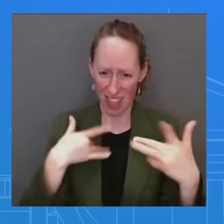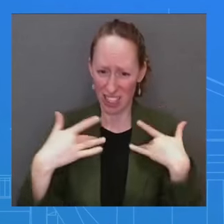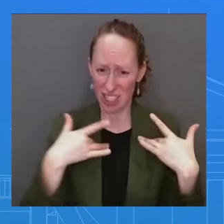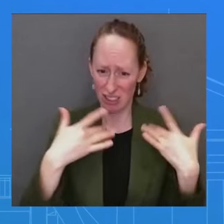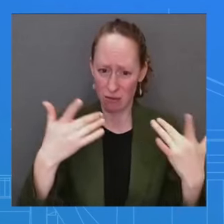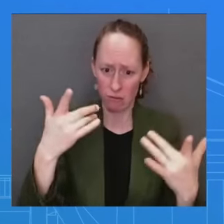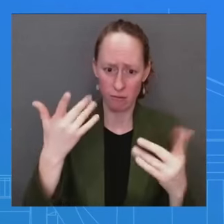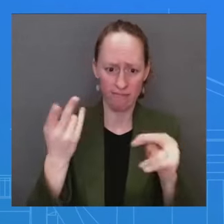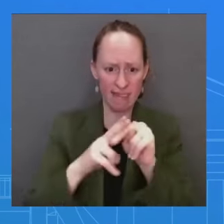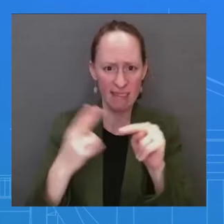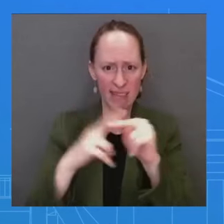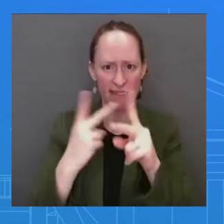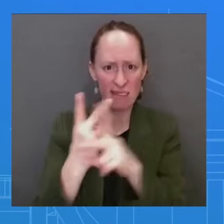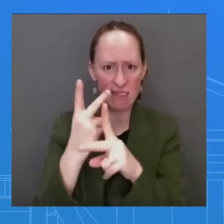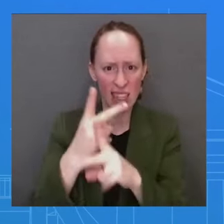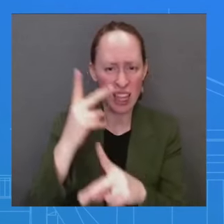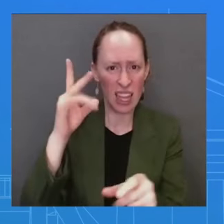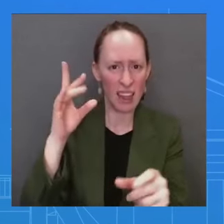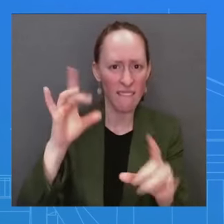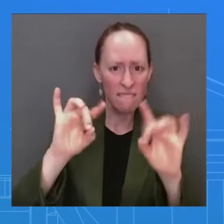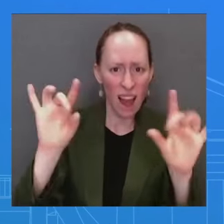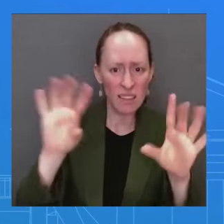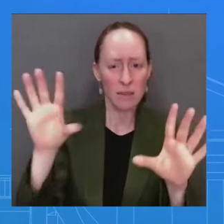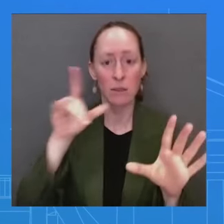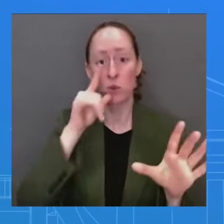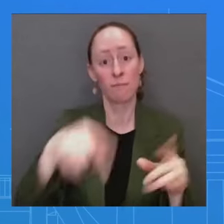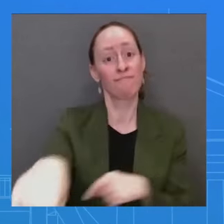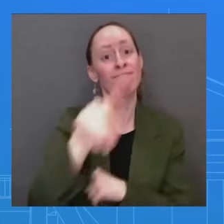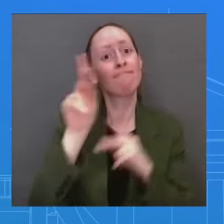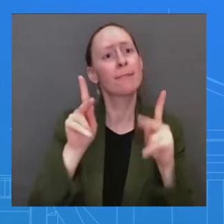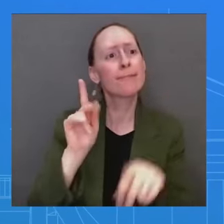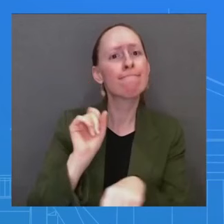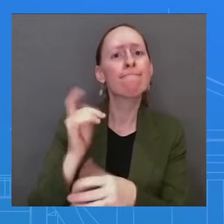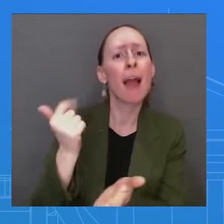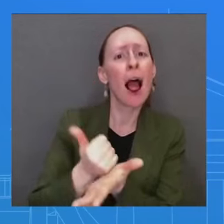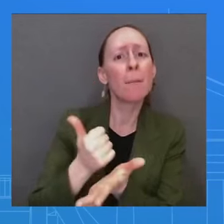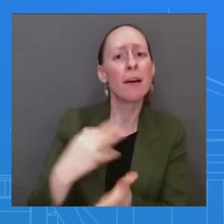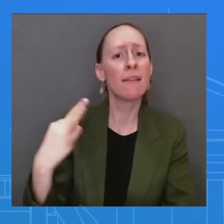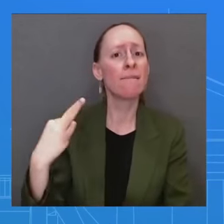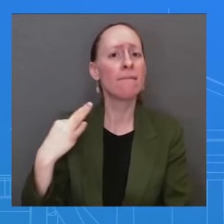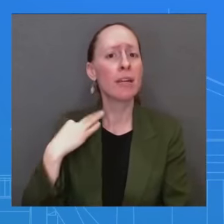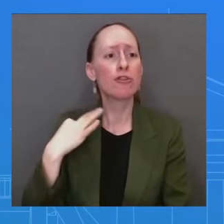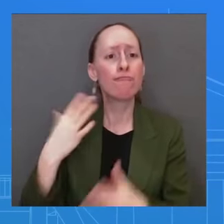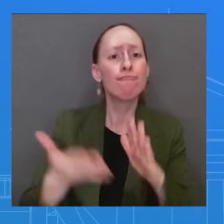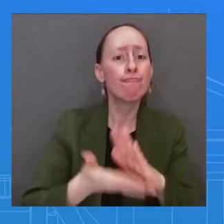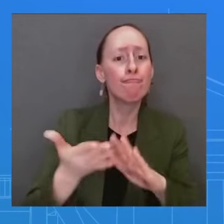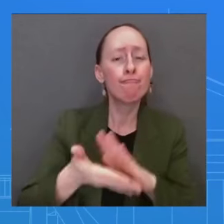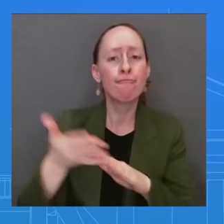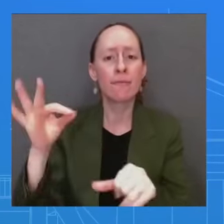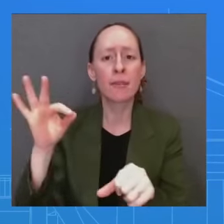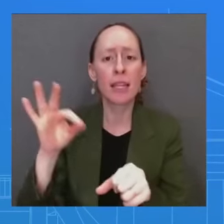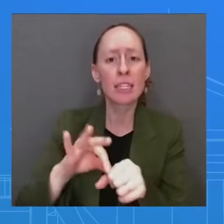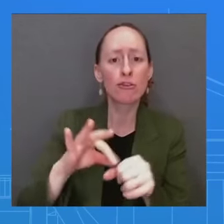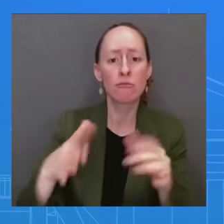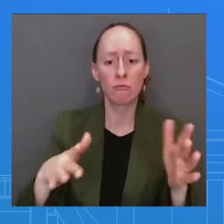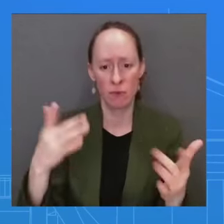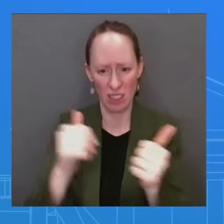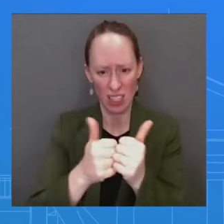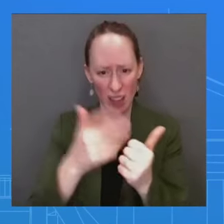and volunteers, and what federal deployment or resources are being deployed to assist them? So a couple of